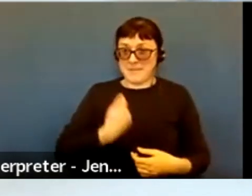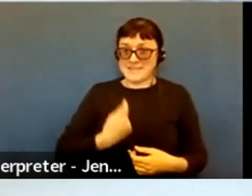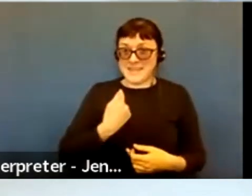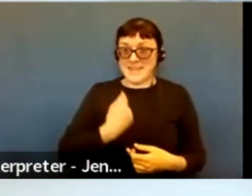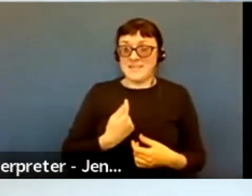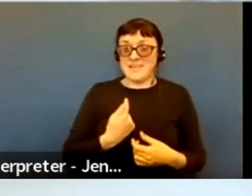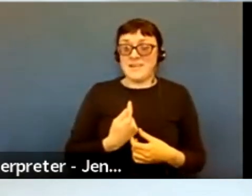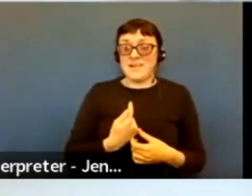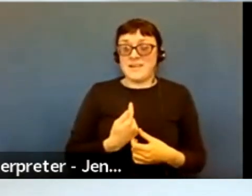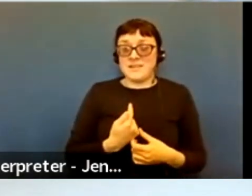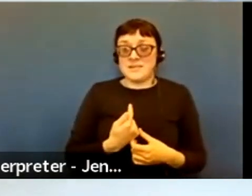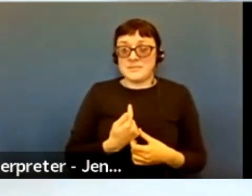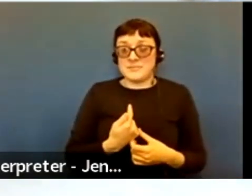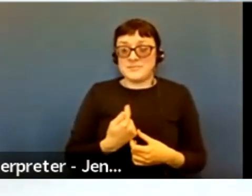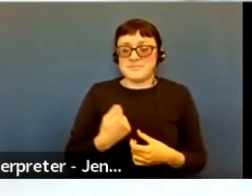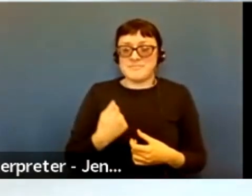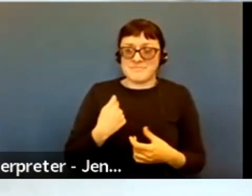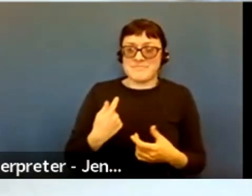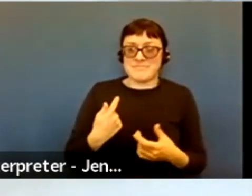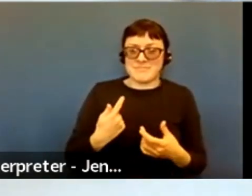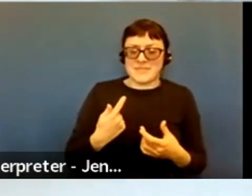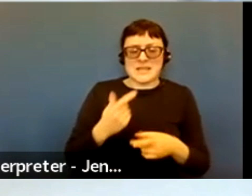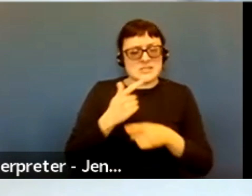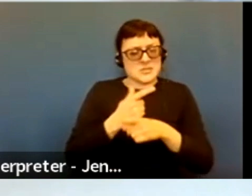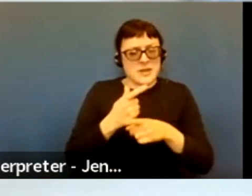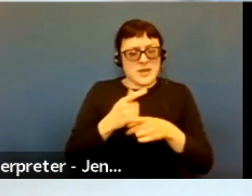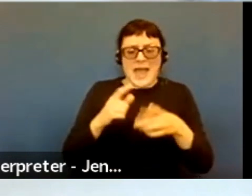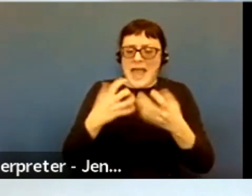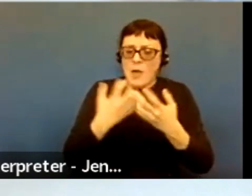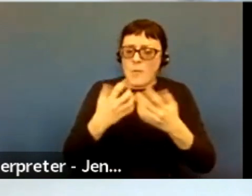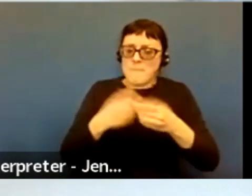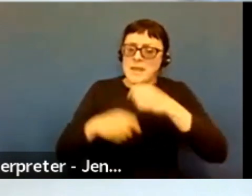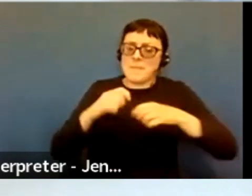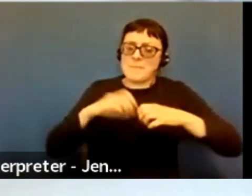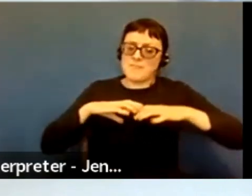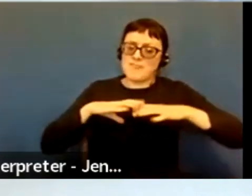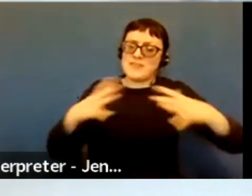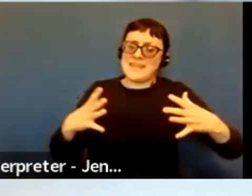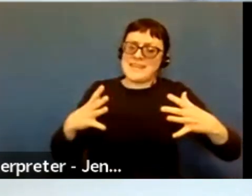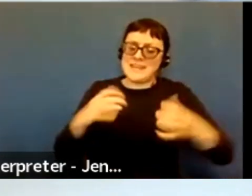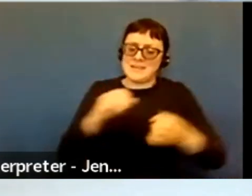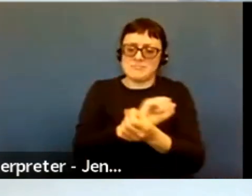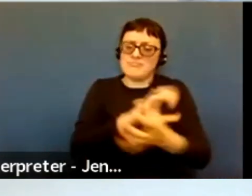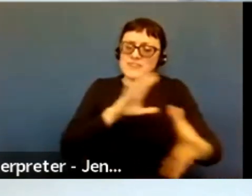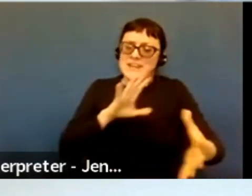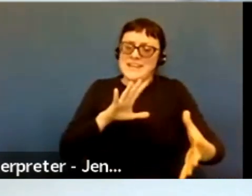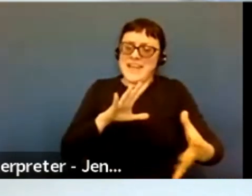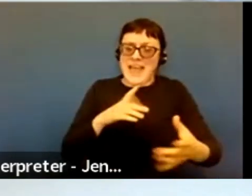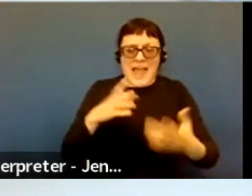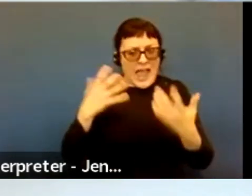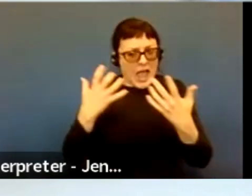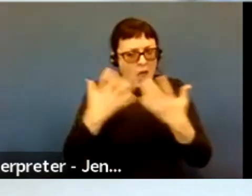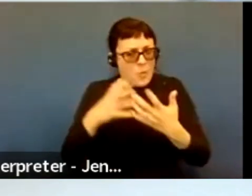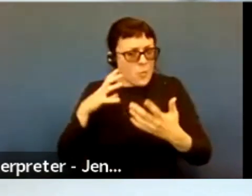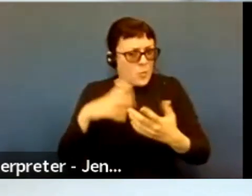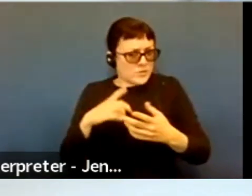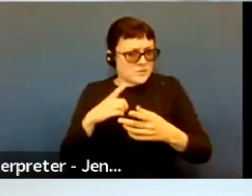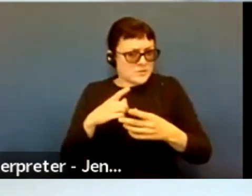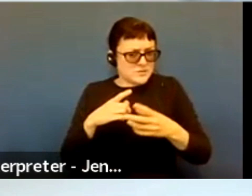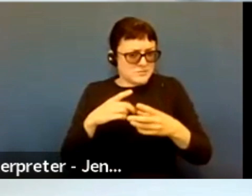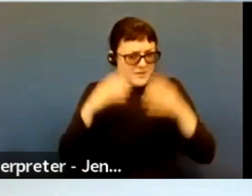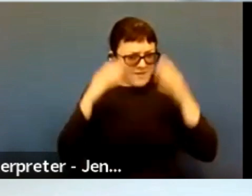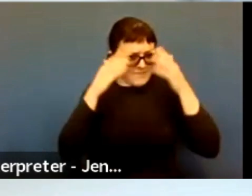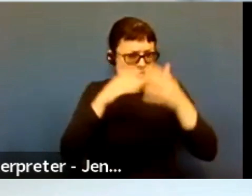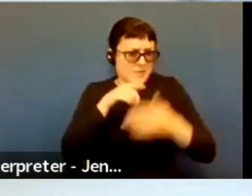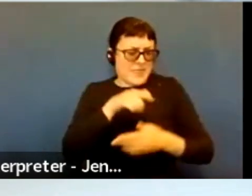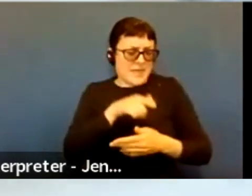again, really, to me, the conversation is, I invite you towards freedom from that. How do you want to interpret that? How do you want to look at